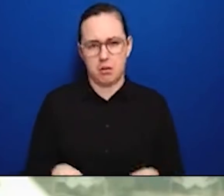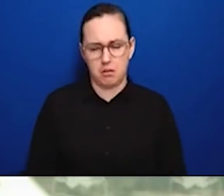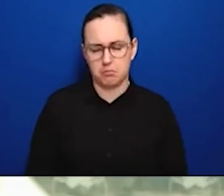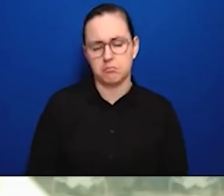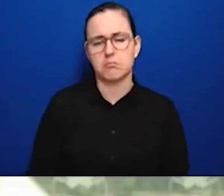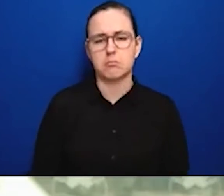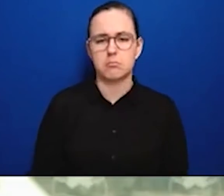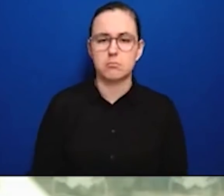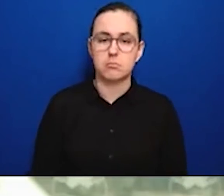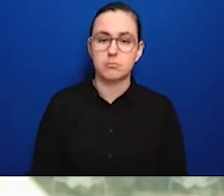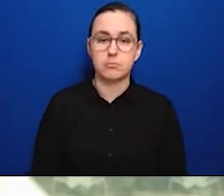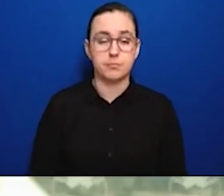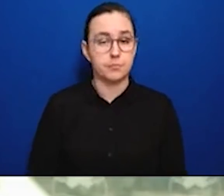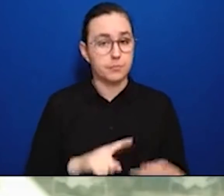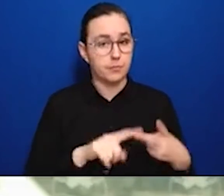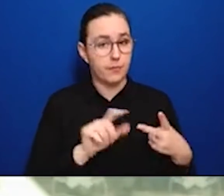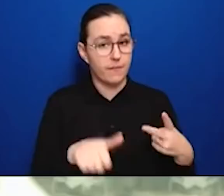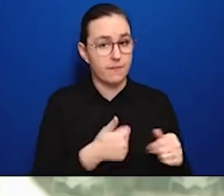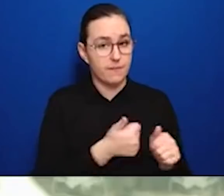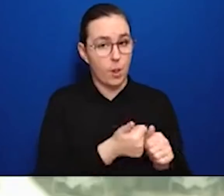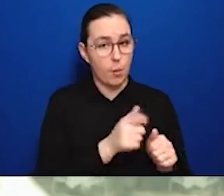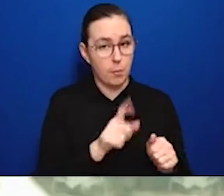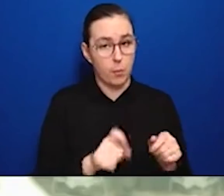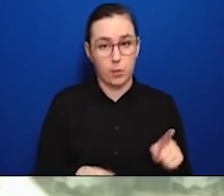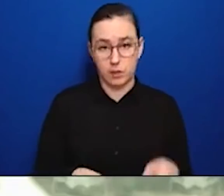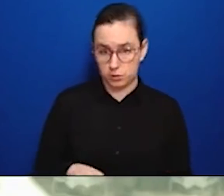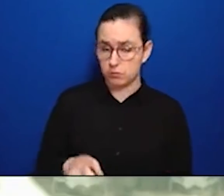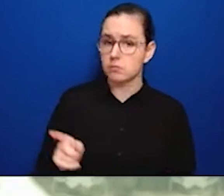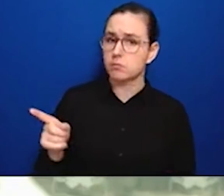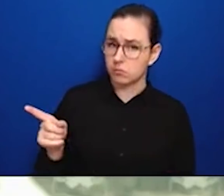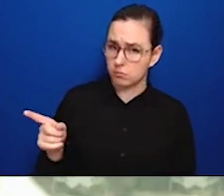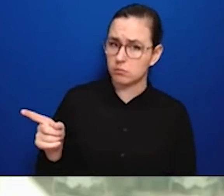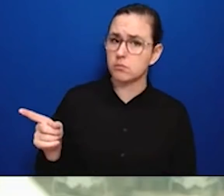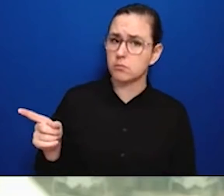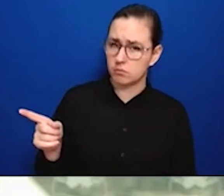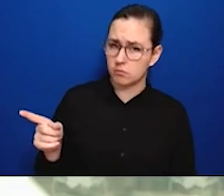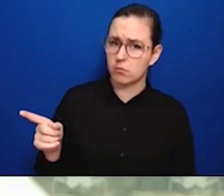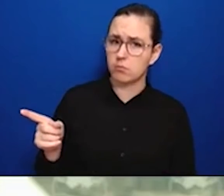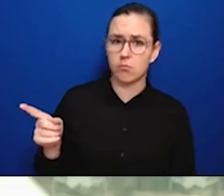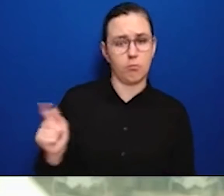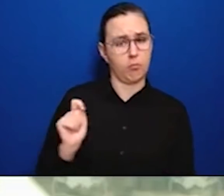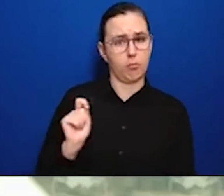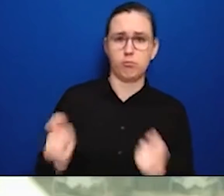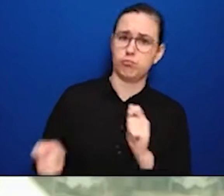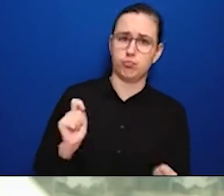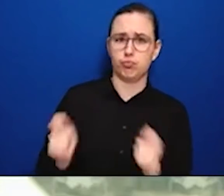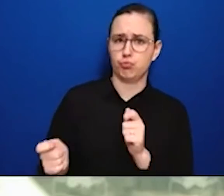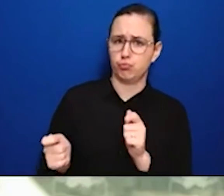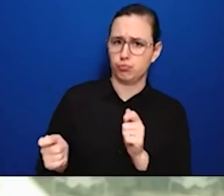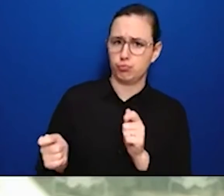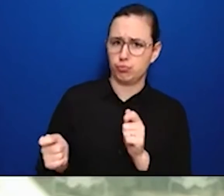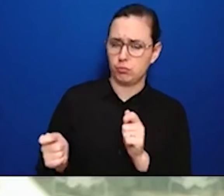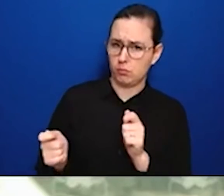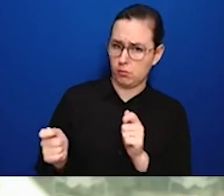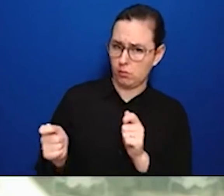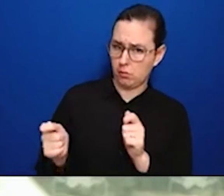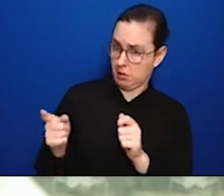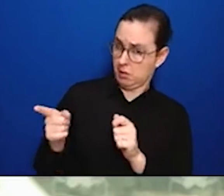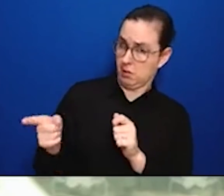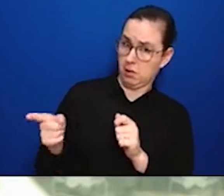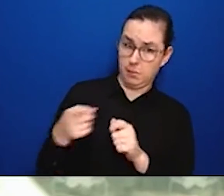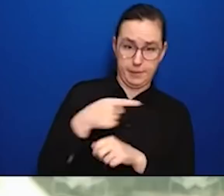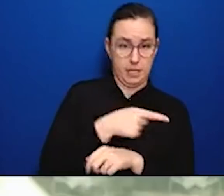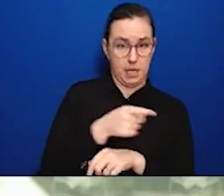Yes. On the nimbleness of your program, are employers or are these businesses allowed